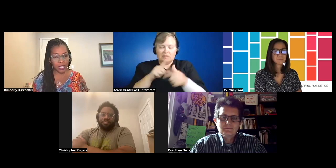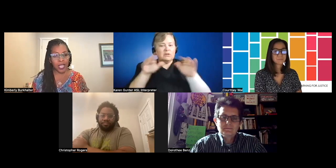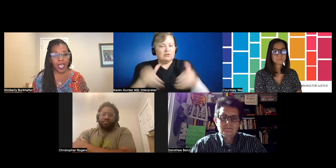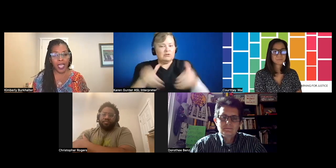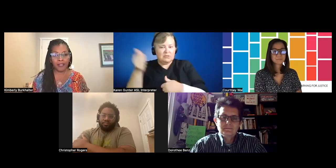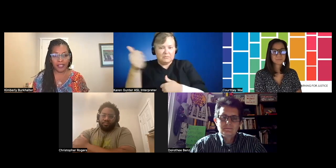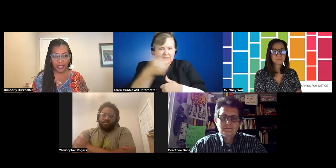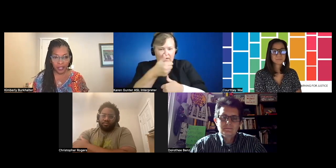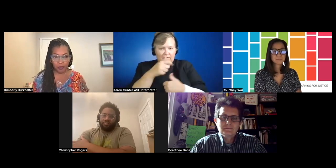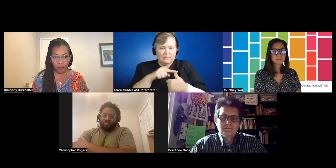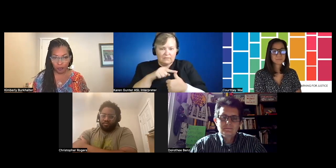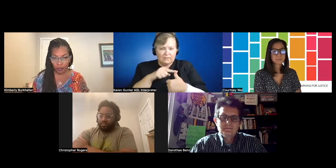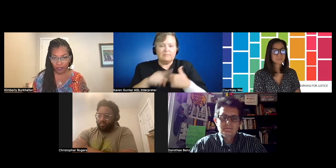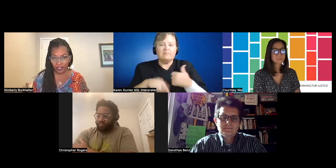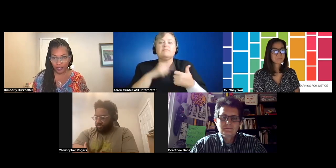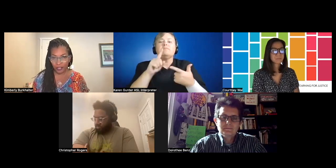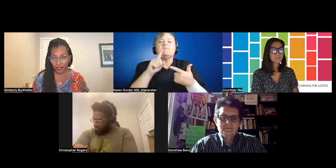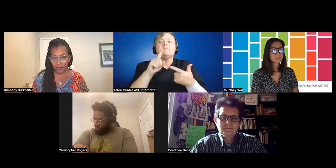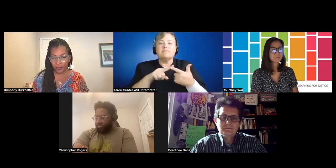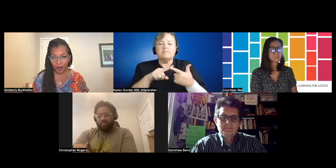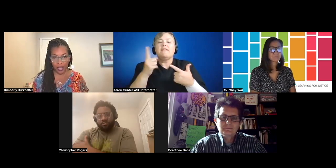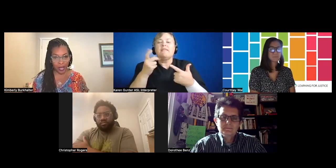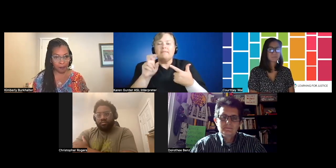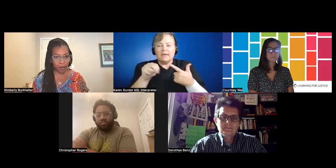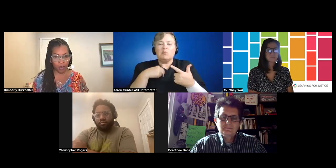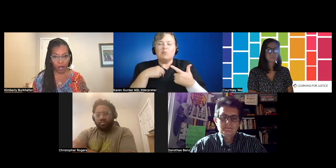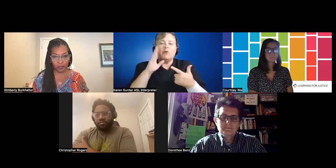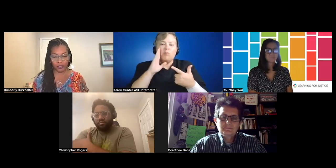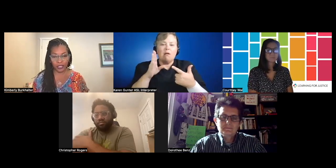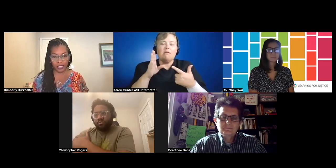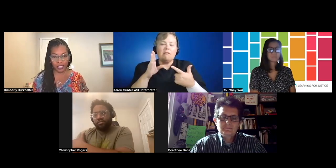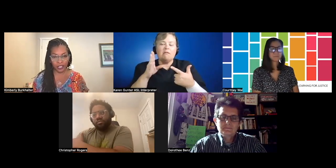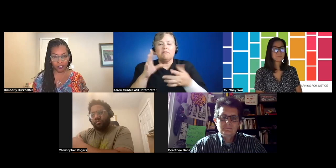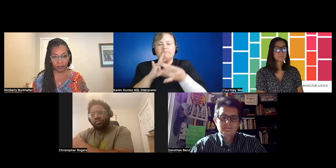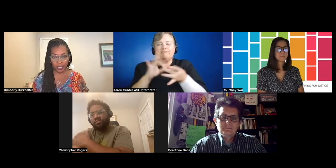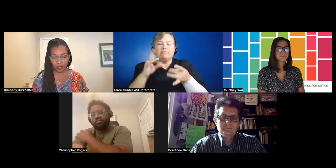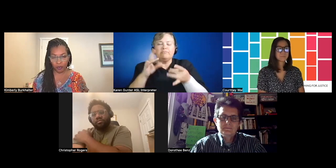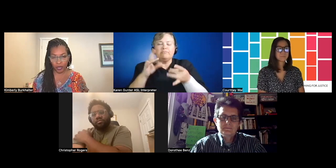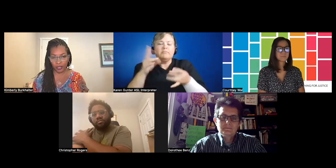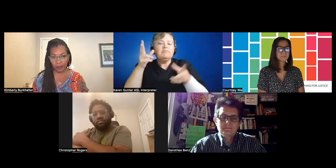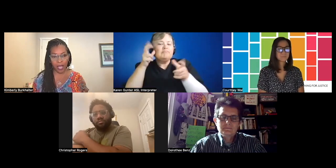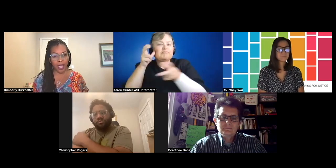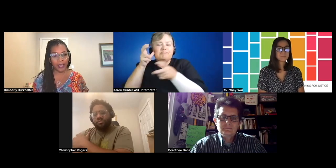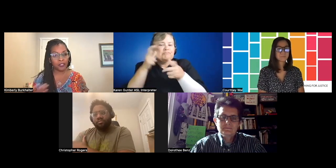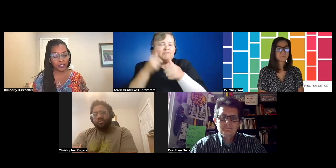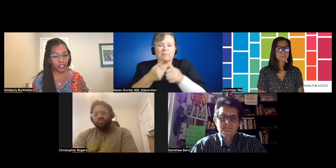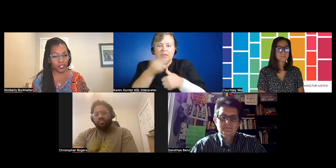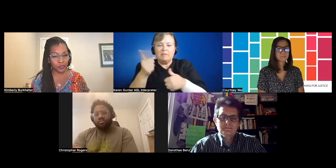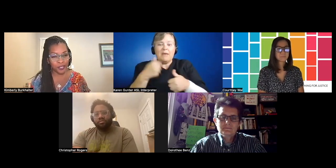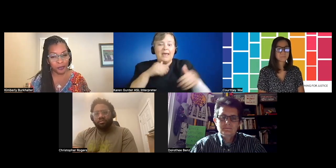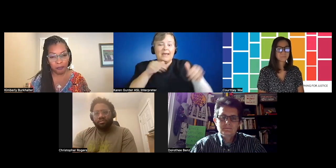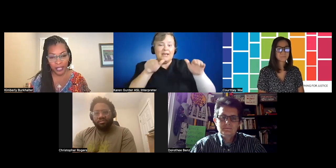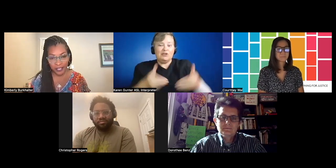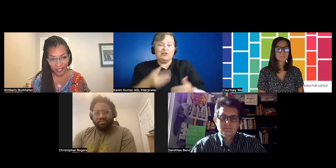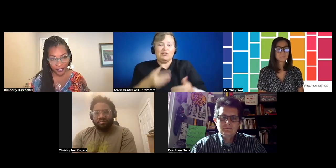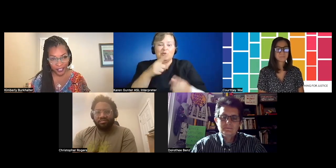themselves, and then we will move into our opportunity to hear from each one of them. I introduced you